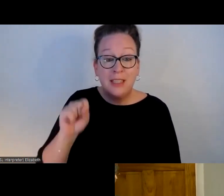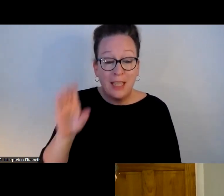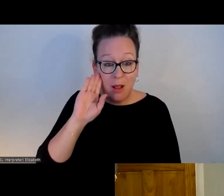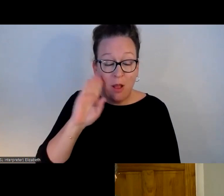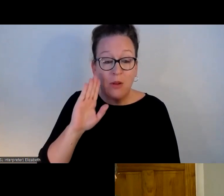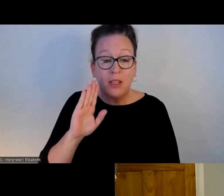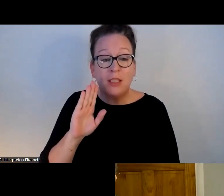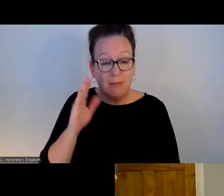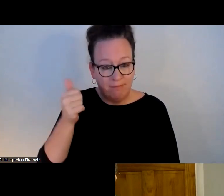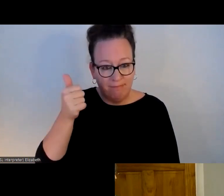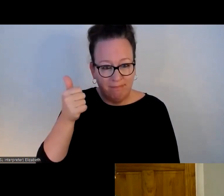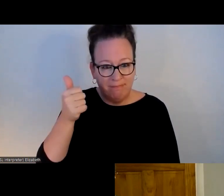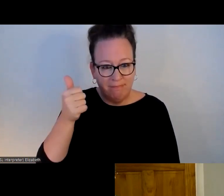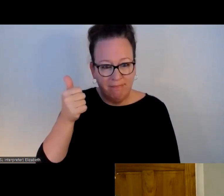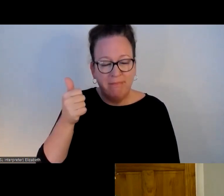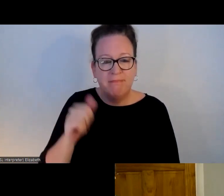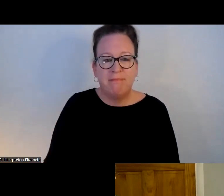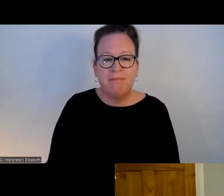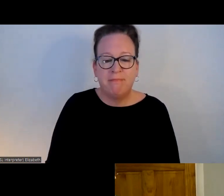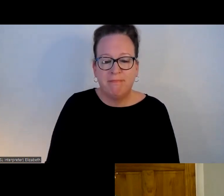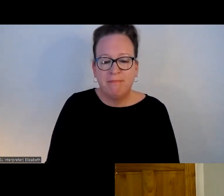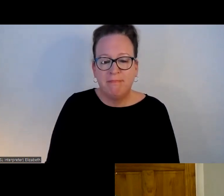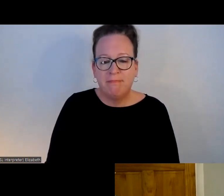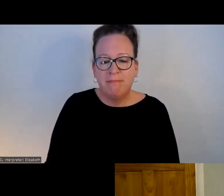you hear, is it better now?